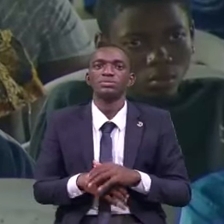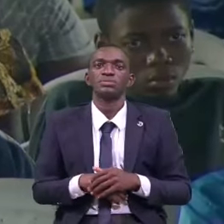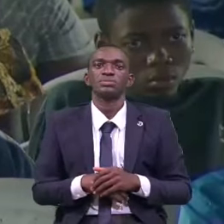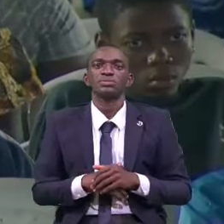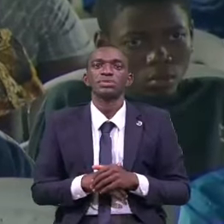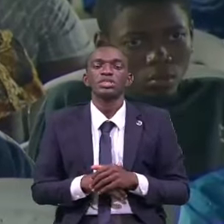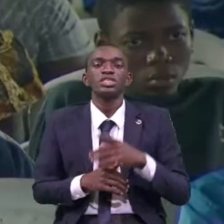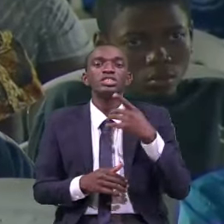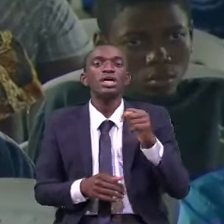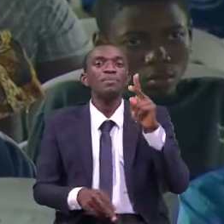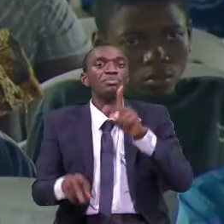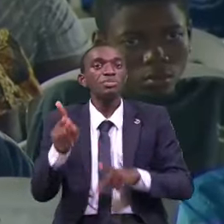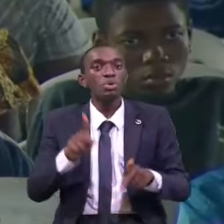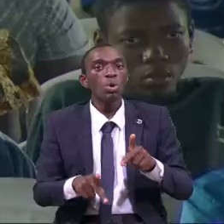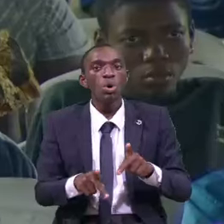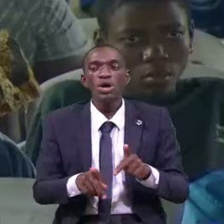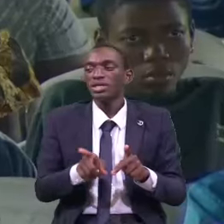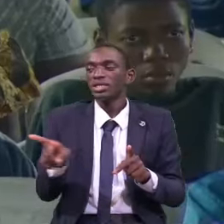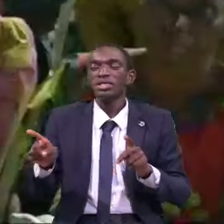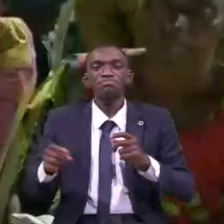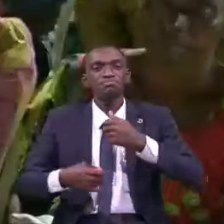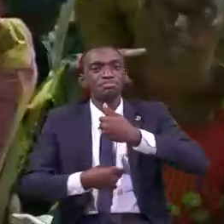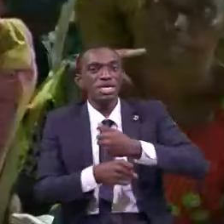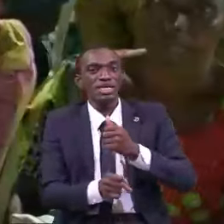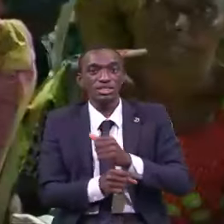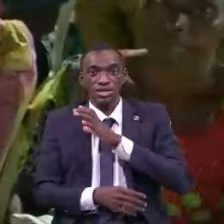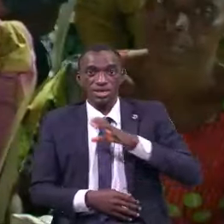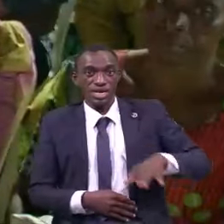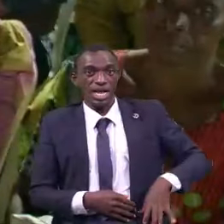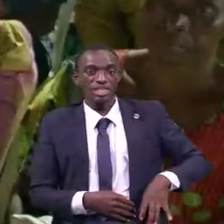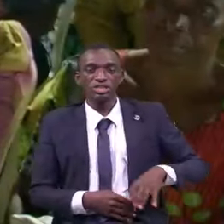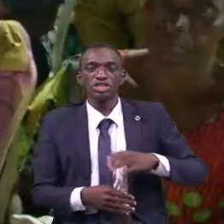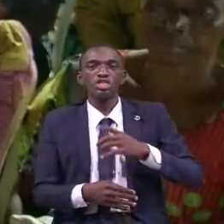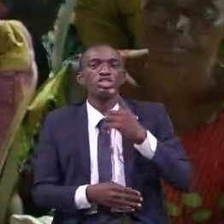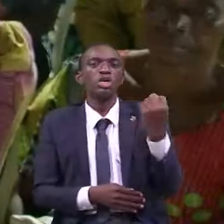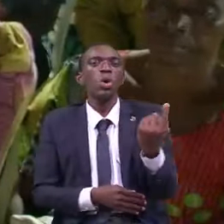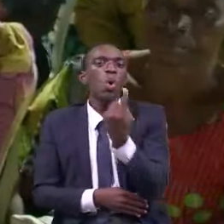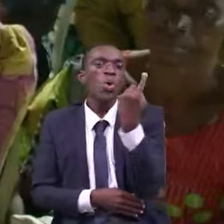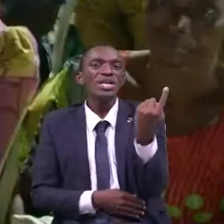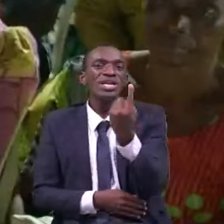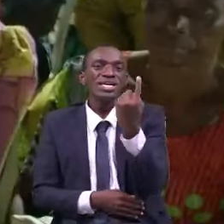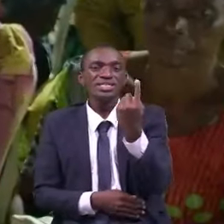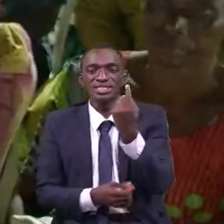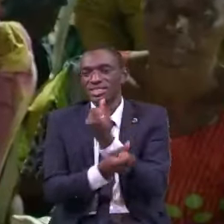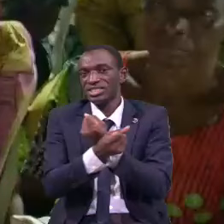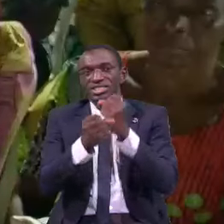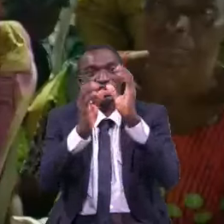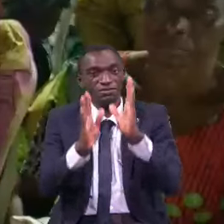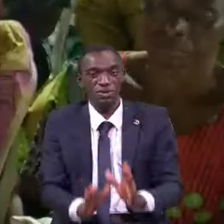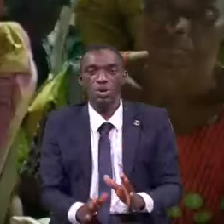The people who make Christ the sole and the only savior of their lives.